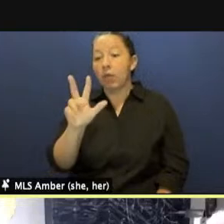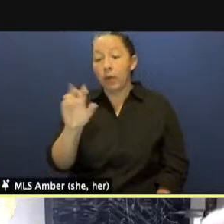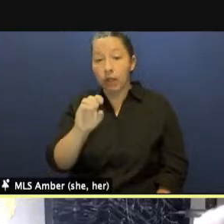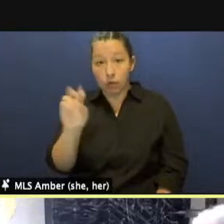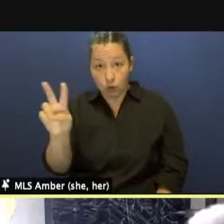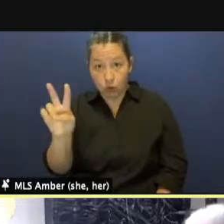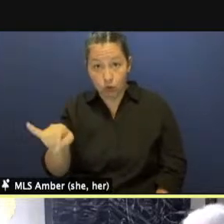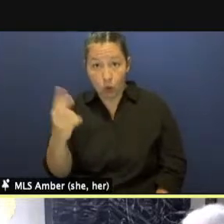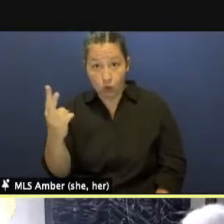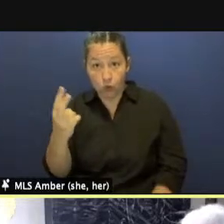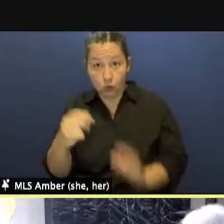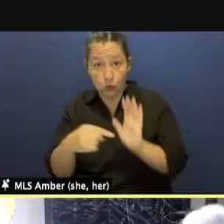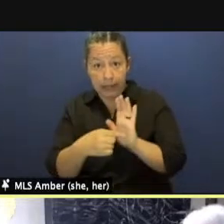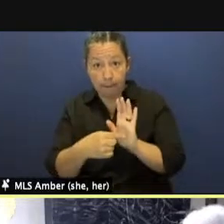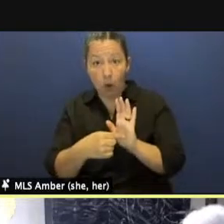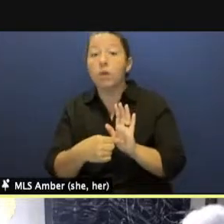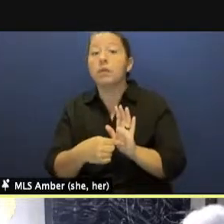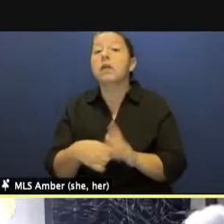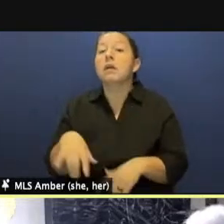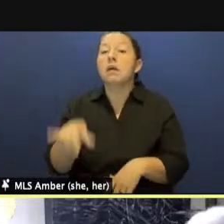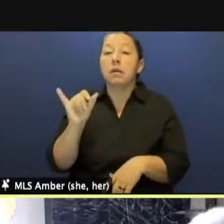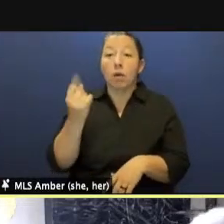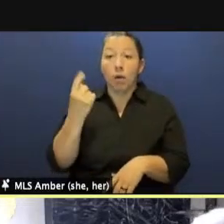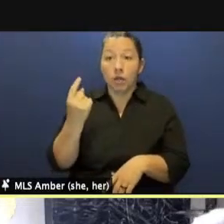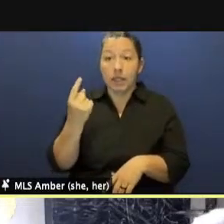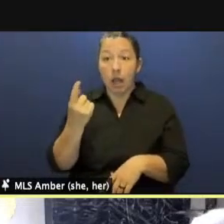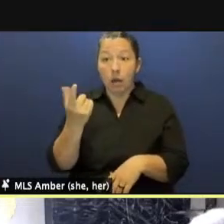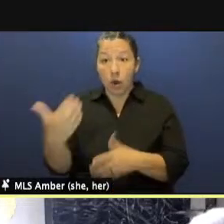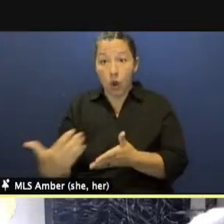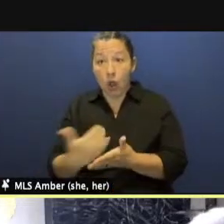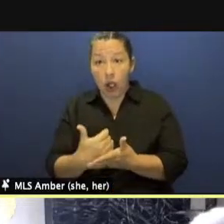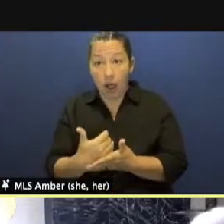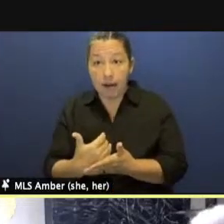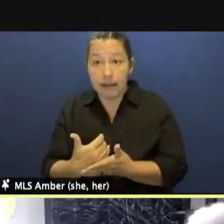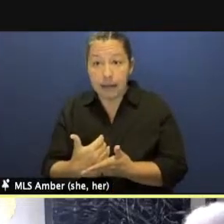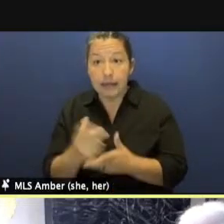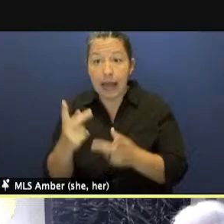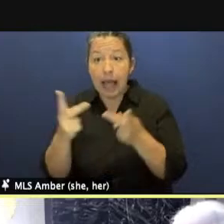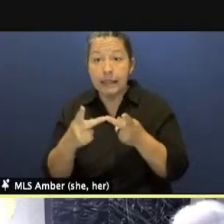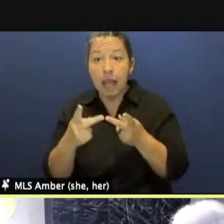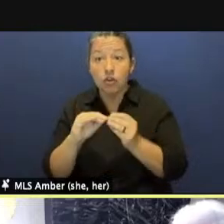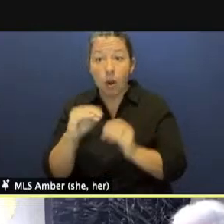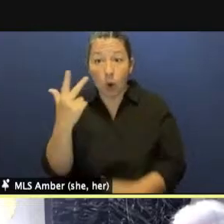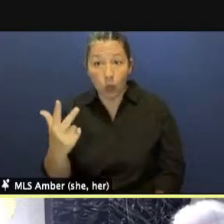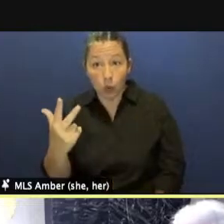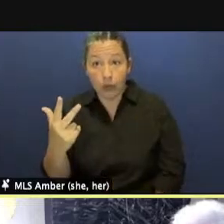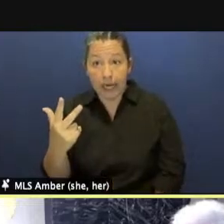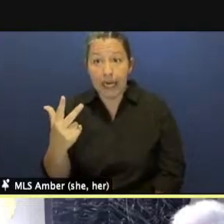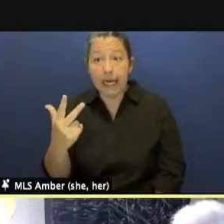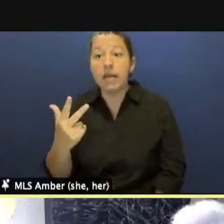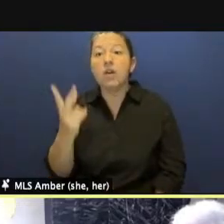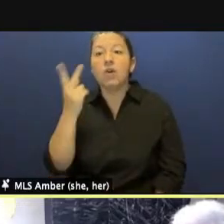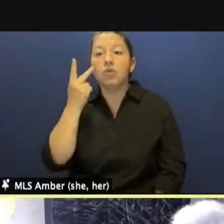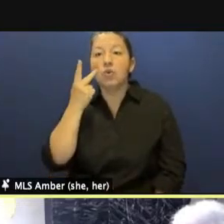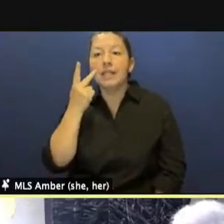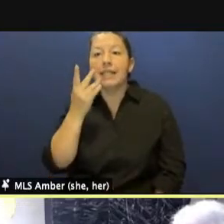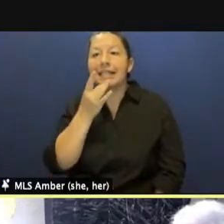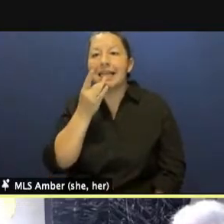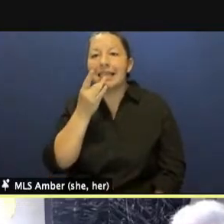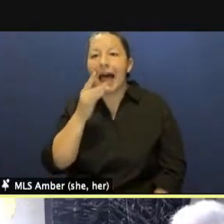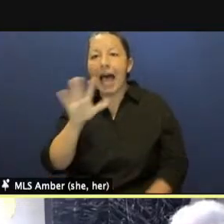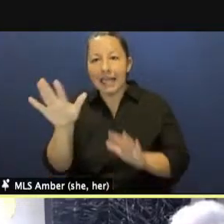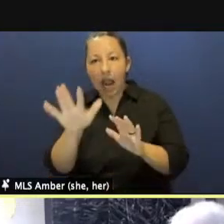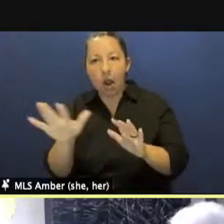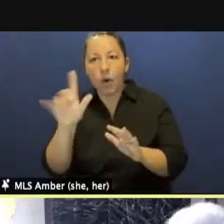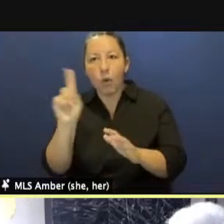73002, which were collected at Station 3 on this light mantle deposit shown here